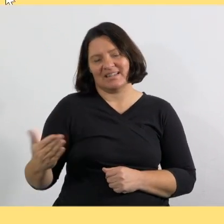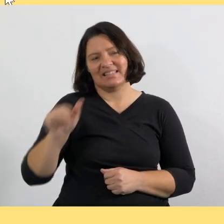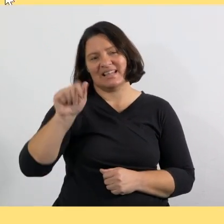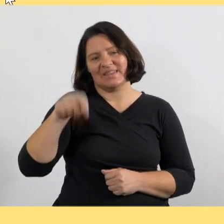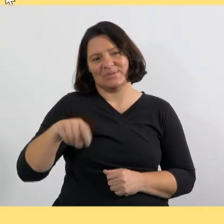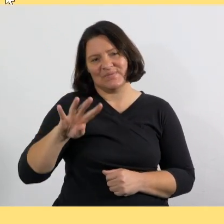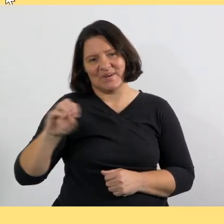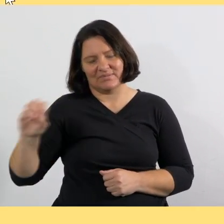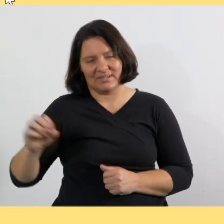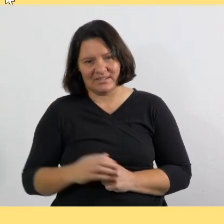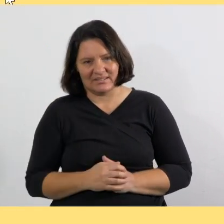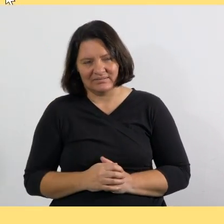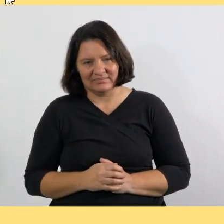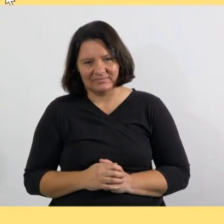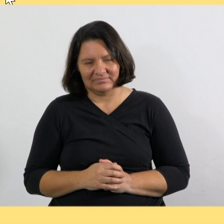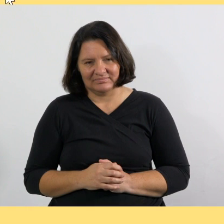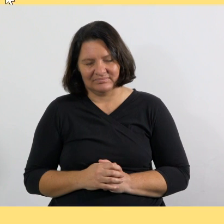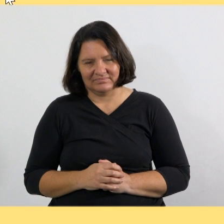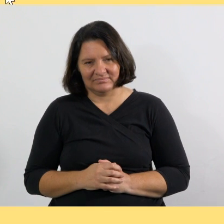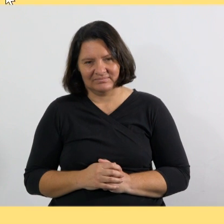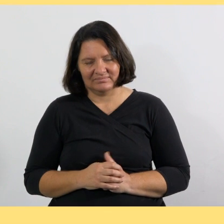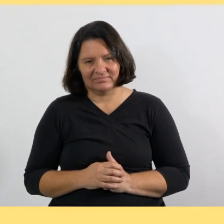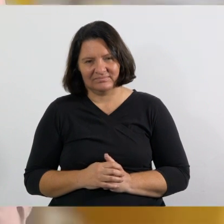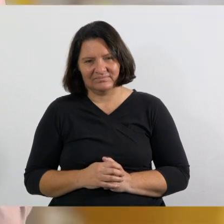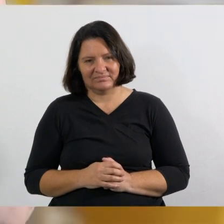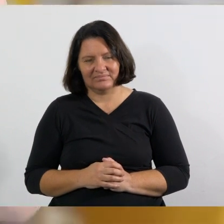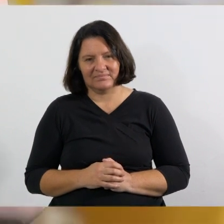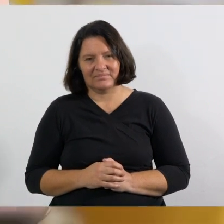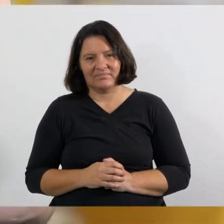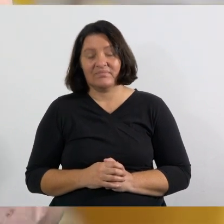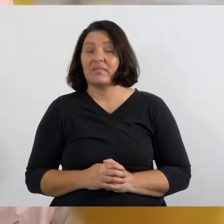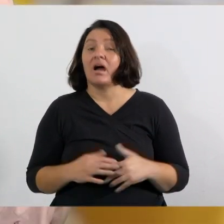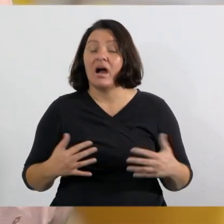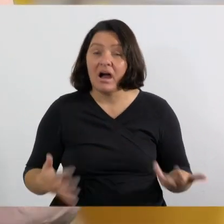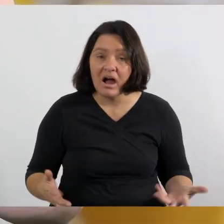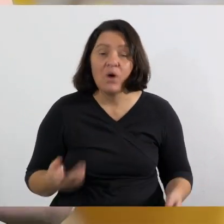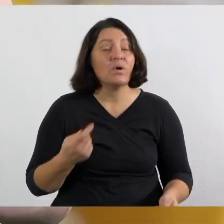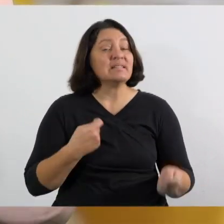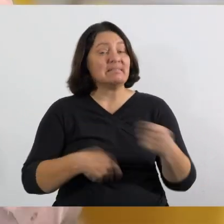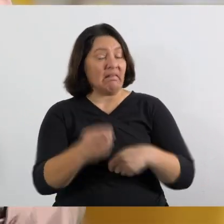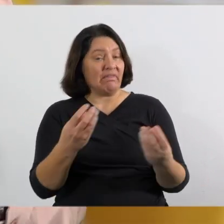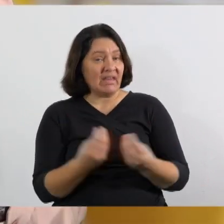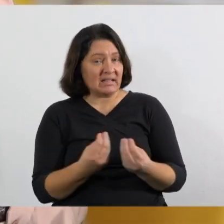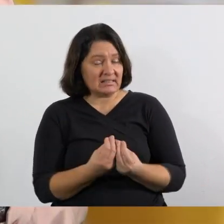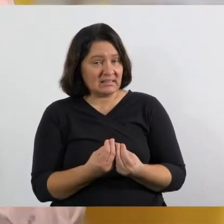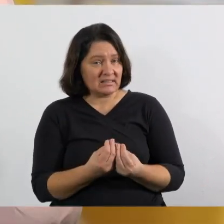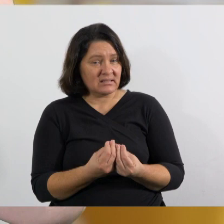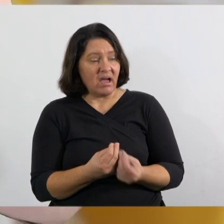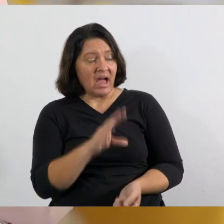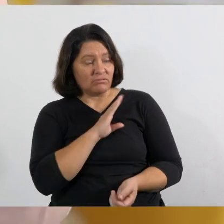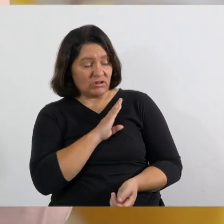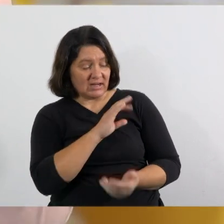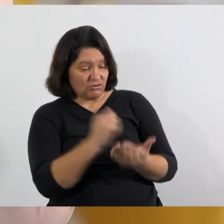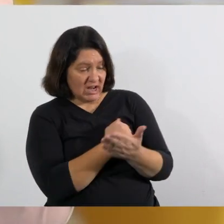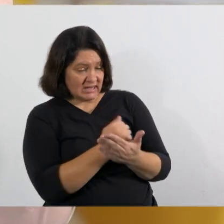6,400 on the credit side. Once you sell goods to credit customers, you find